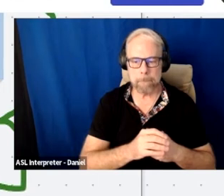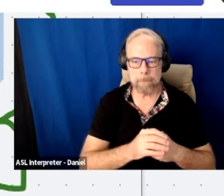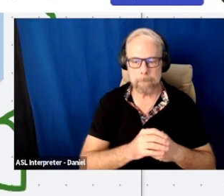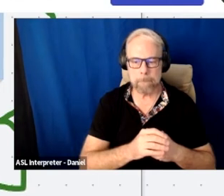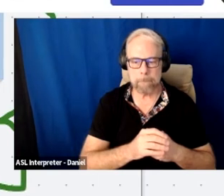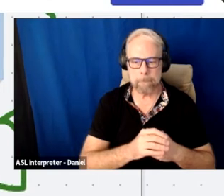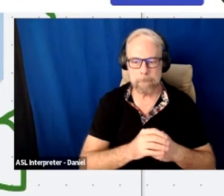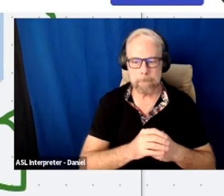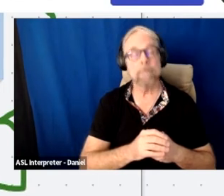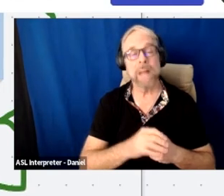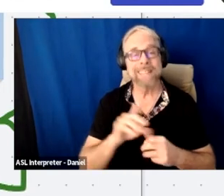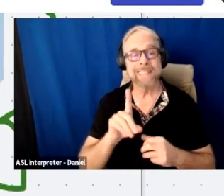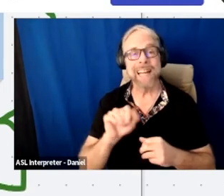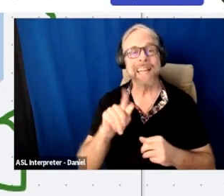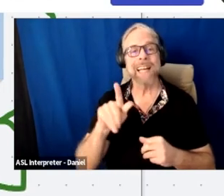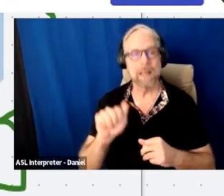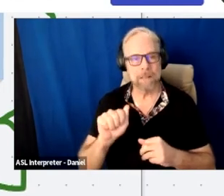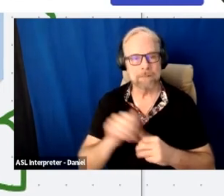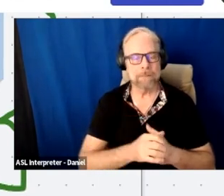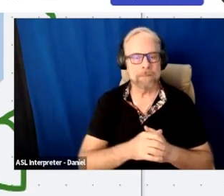The data.